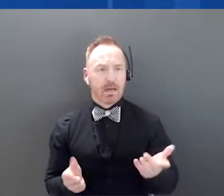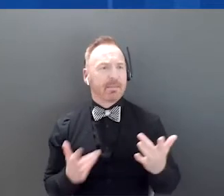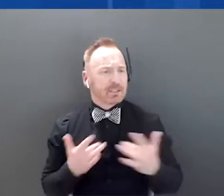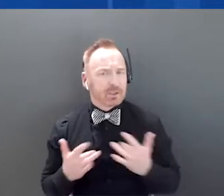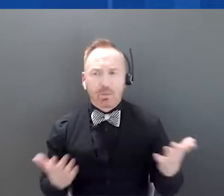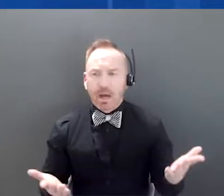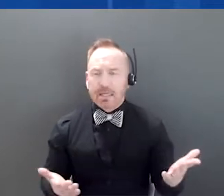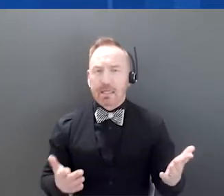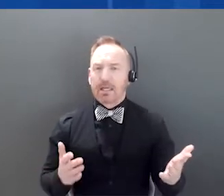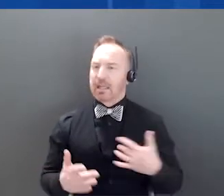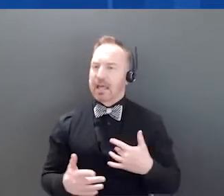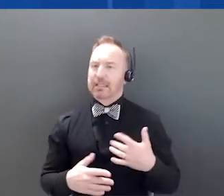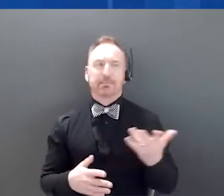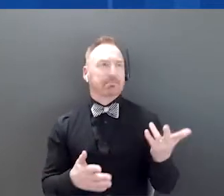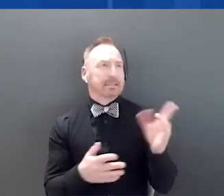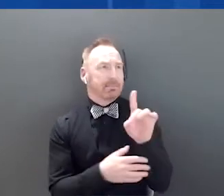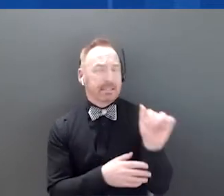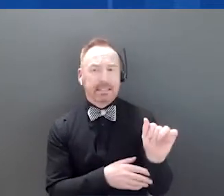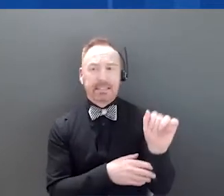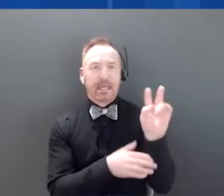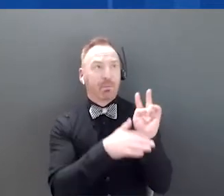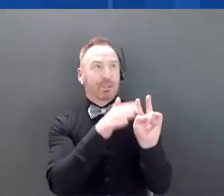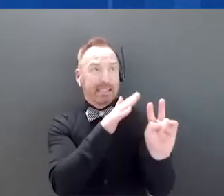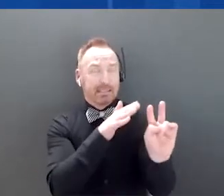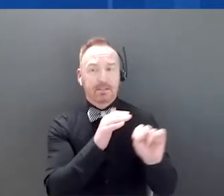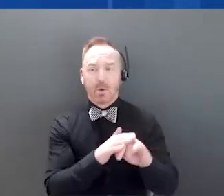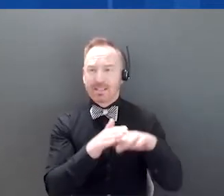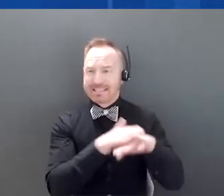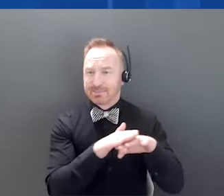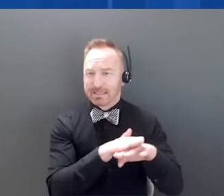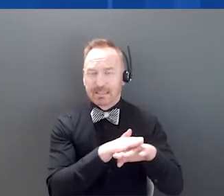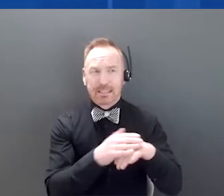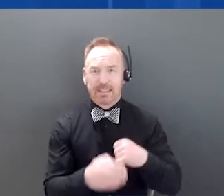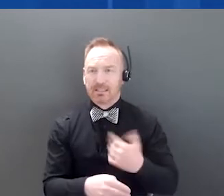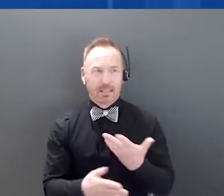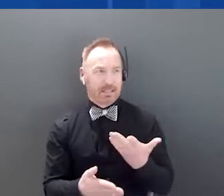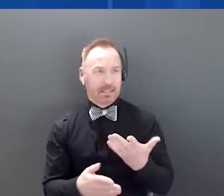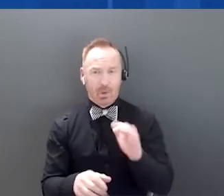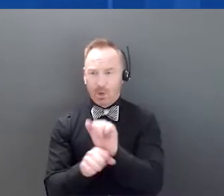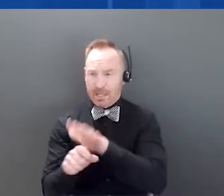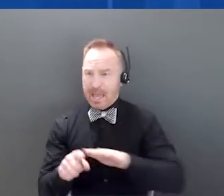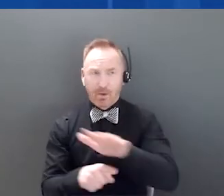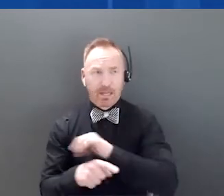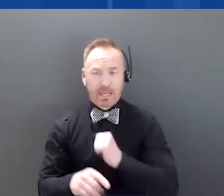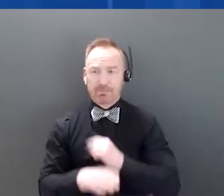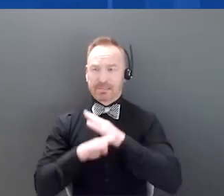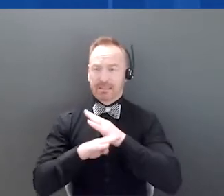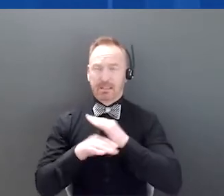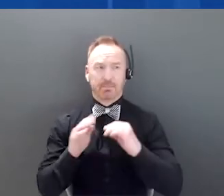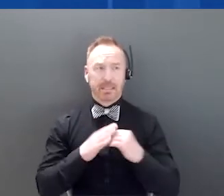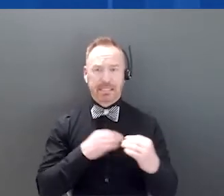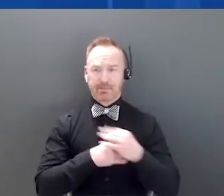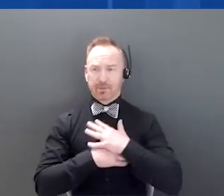how the unpredictability of a disability or the inaccessibility of a work environment could create conditions in their present working